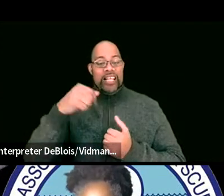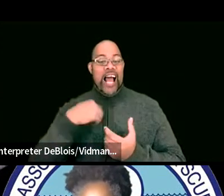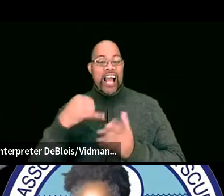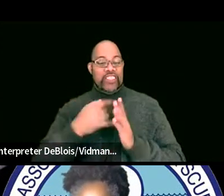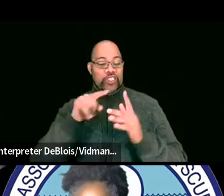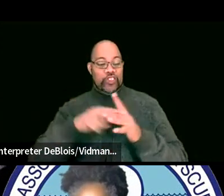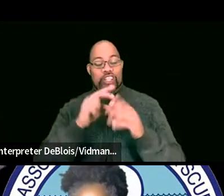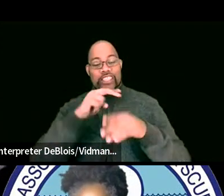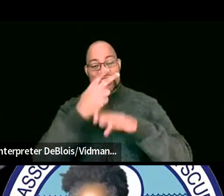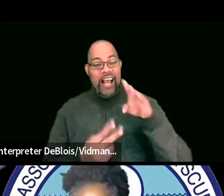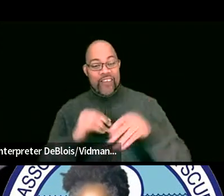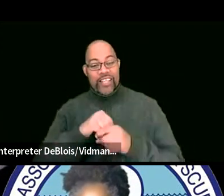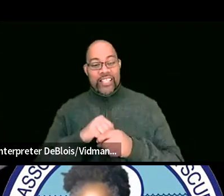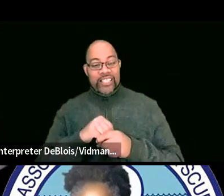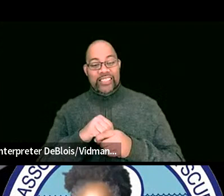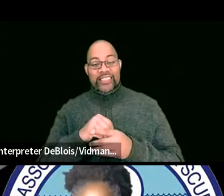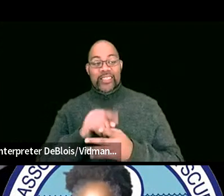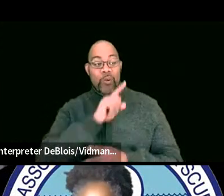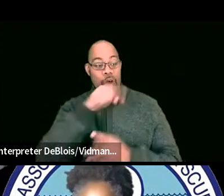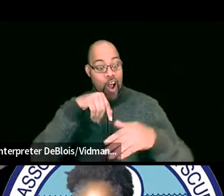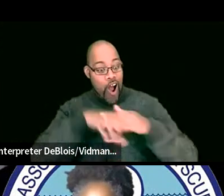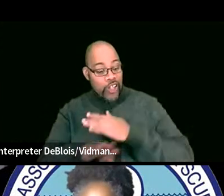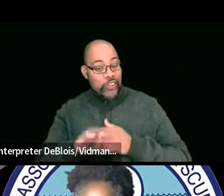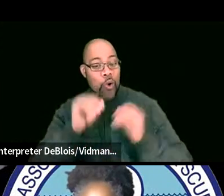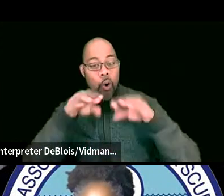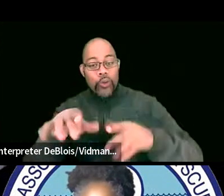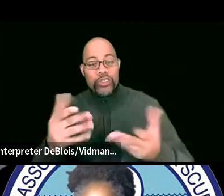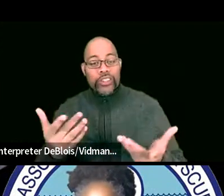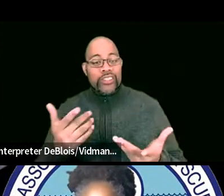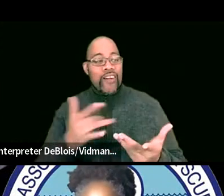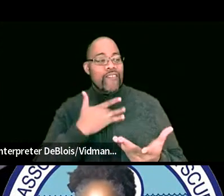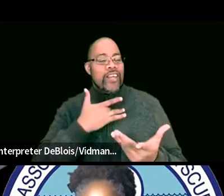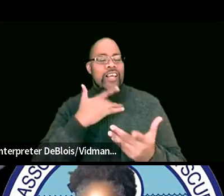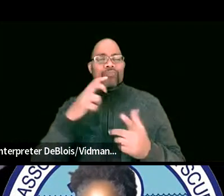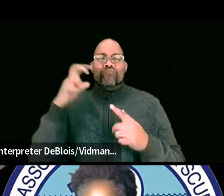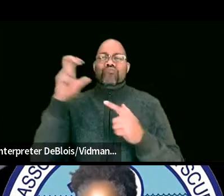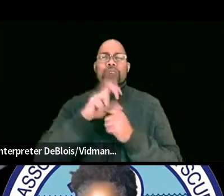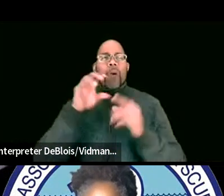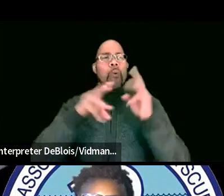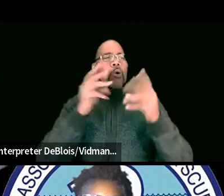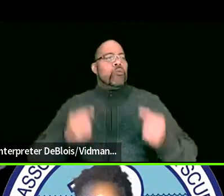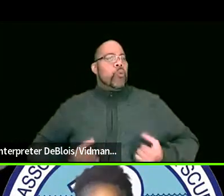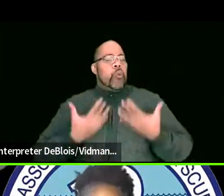started diving, and man, when you're under the ocean, you feel on top of the world.